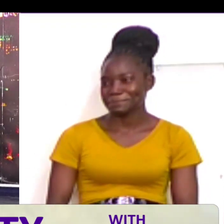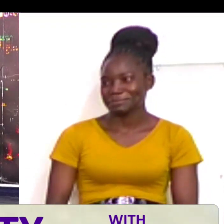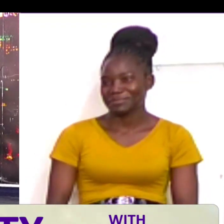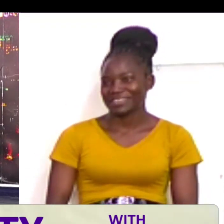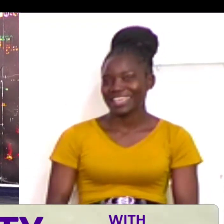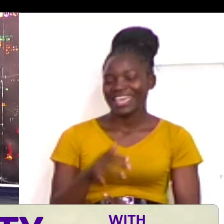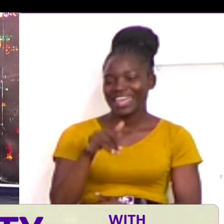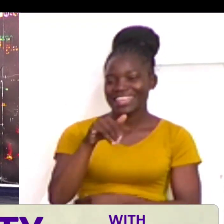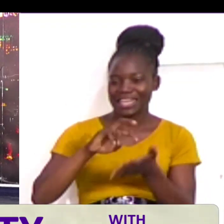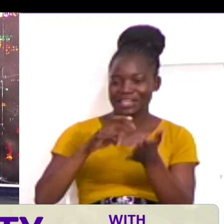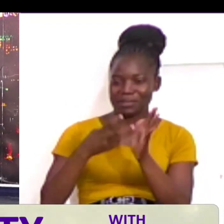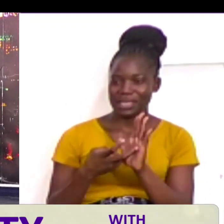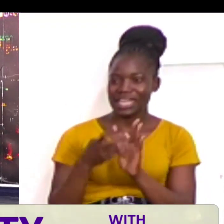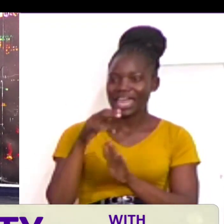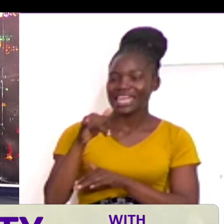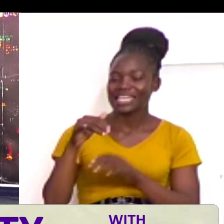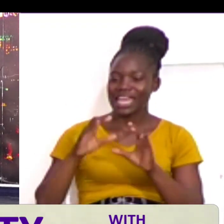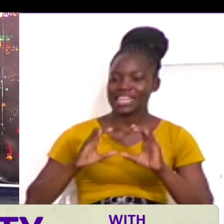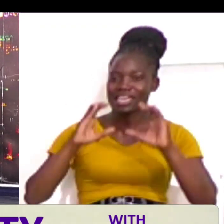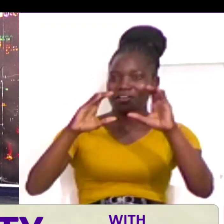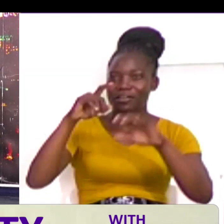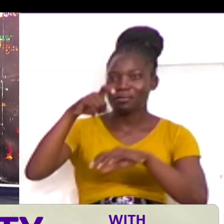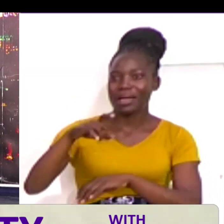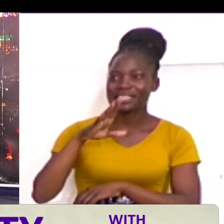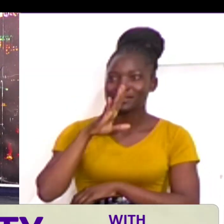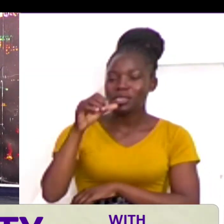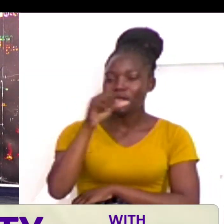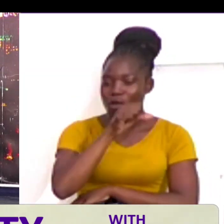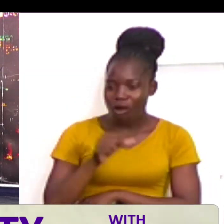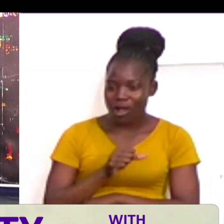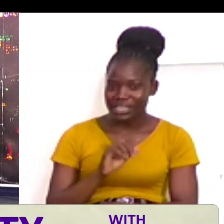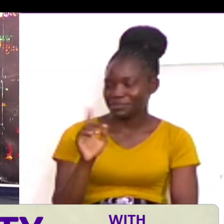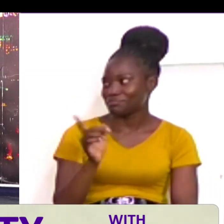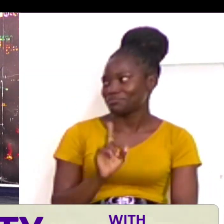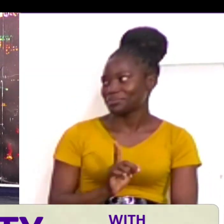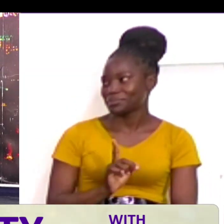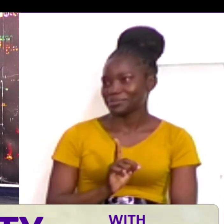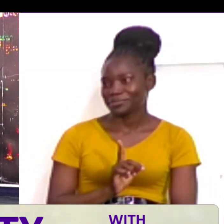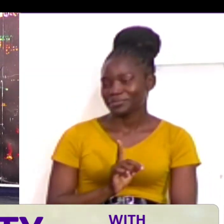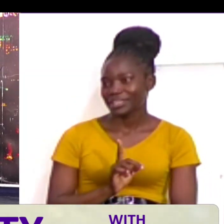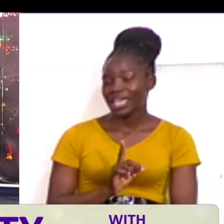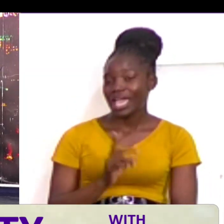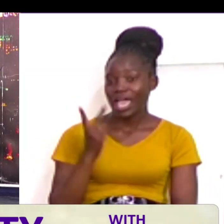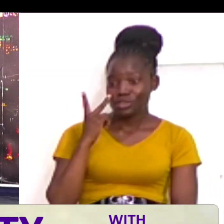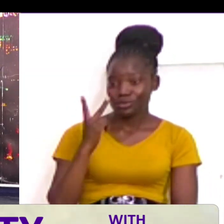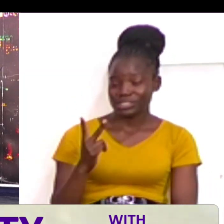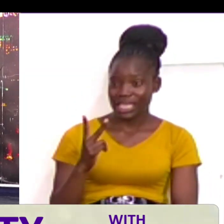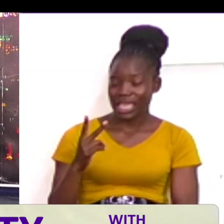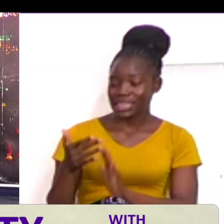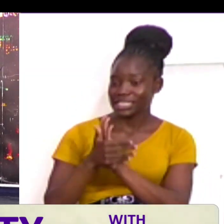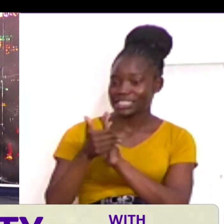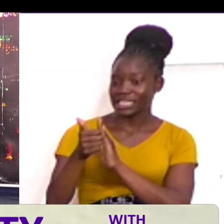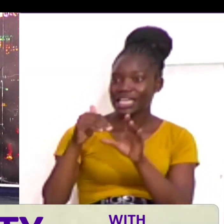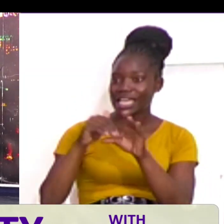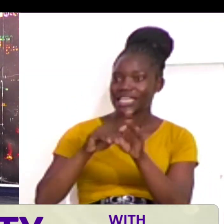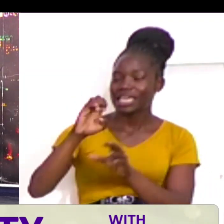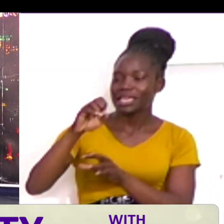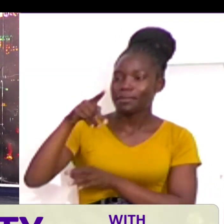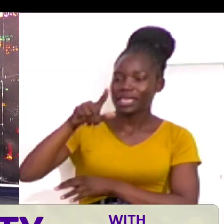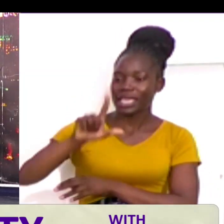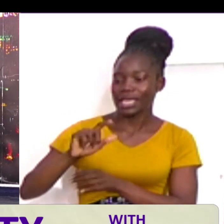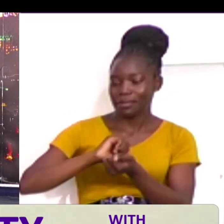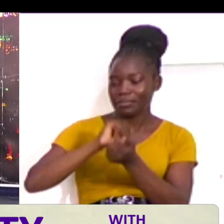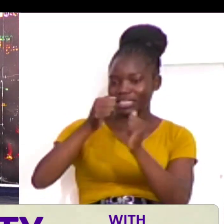that does not mean that the coach also should be old. You see, the tactics in the Premier League have changed.